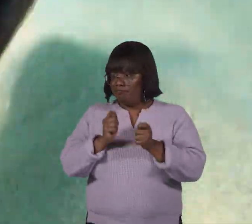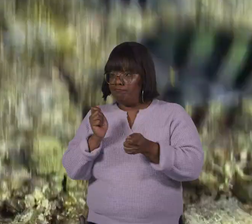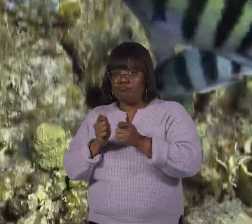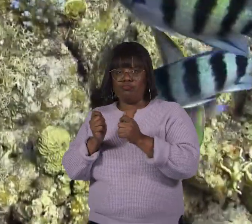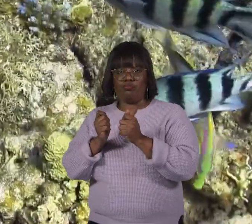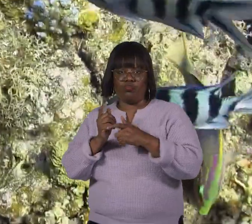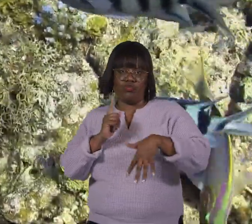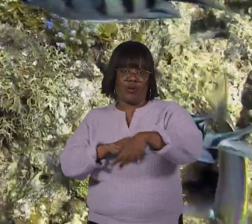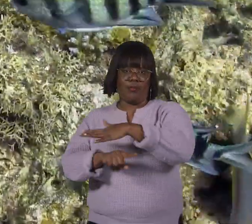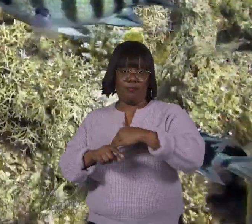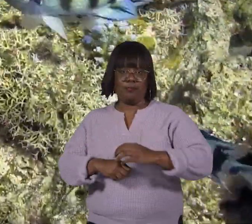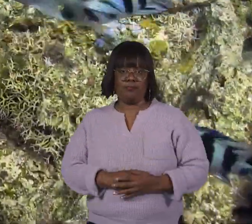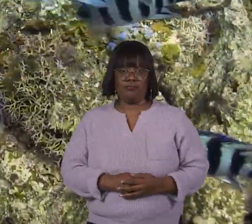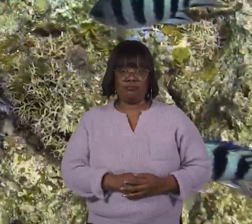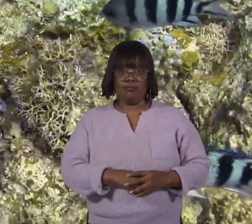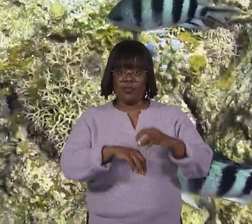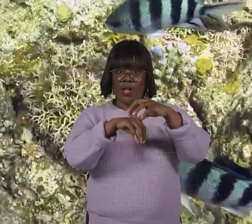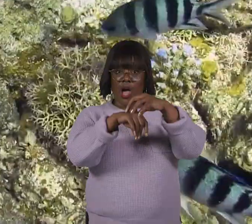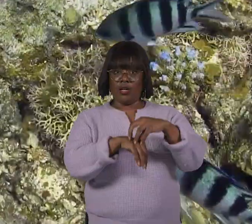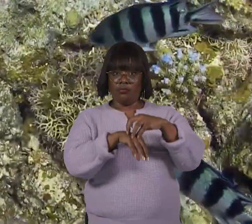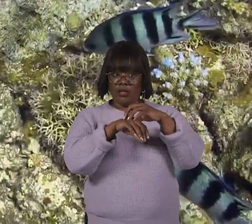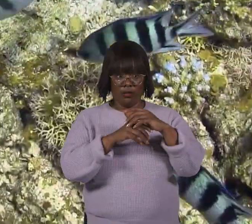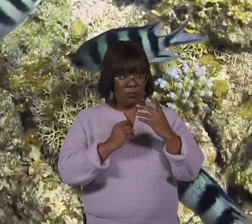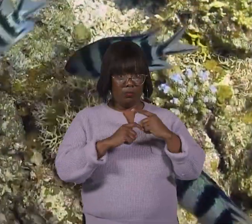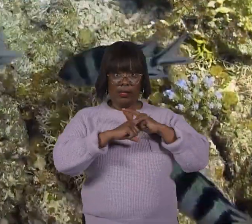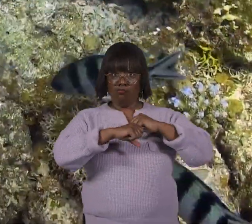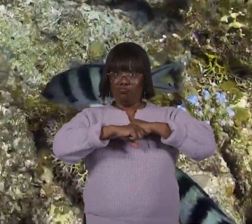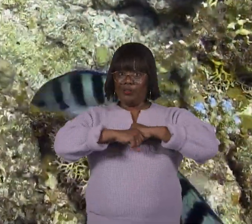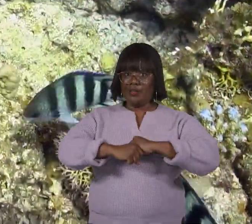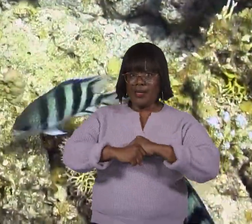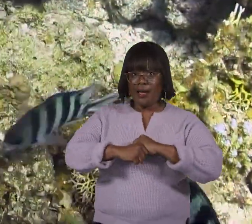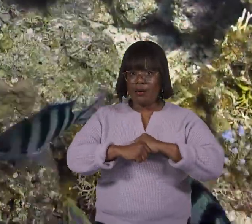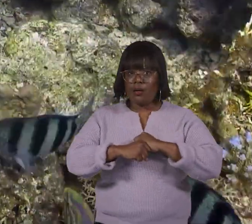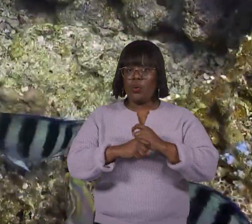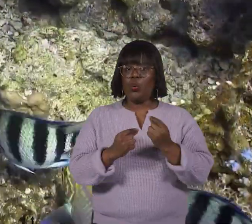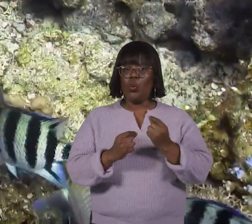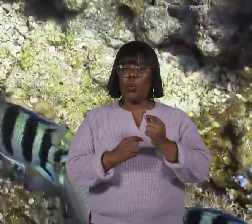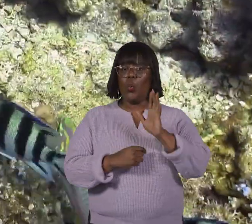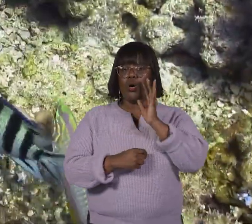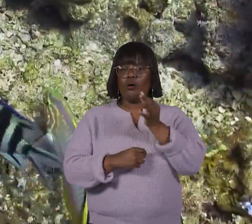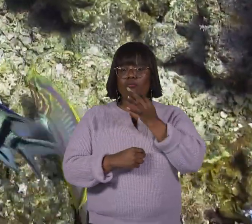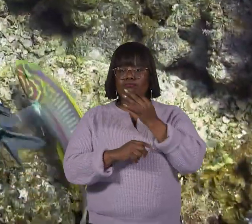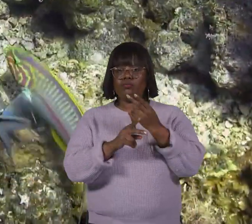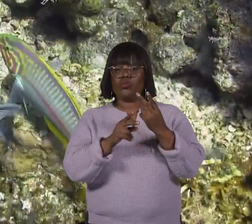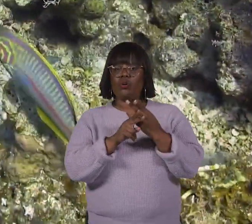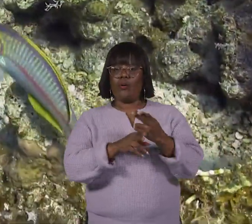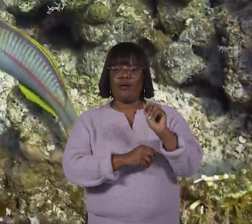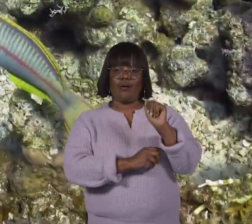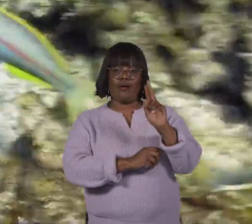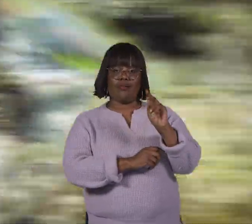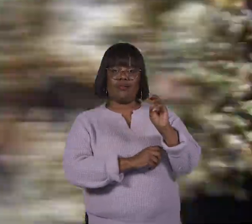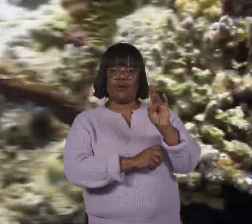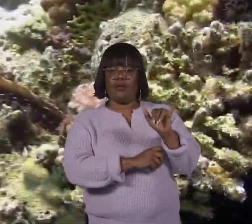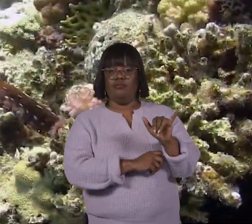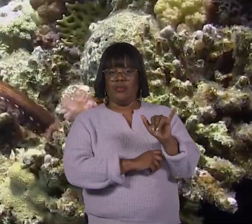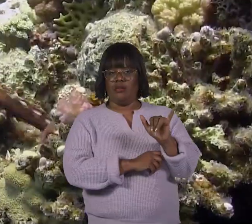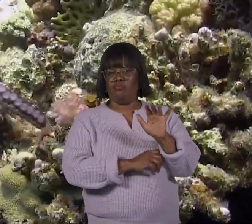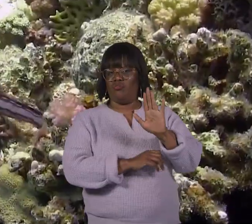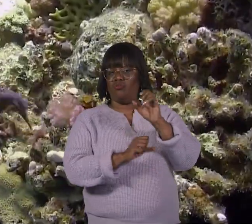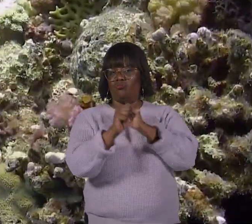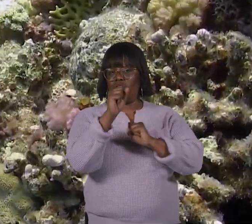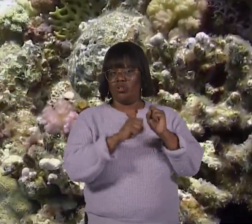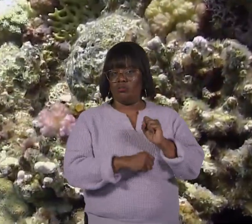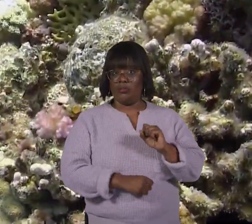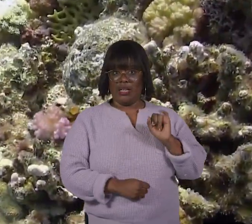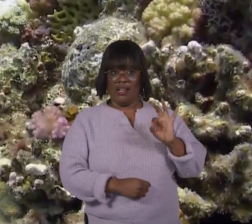them. When octopuses need to protect themselves, they use an incredible strategy called autonomy. If an